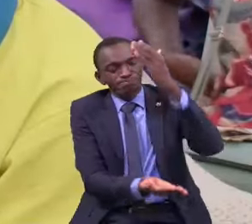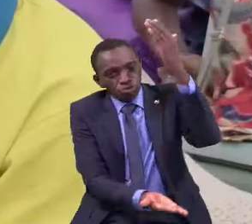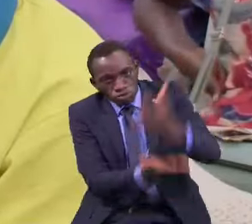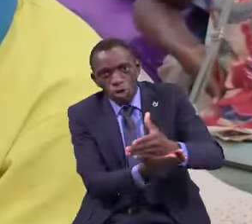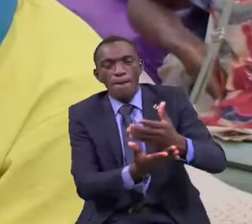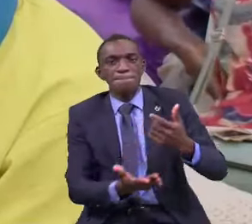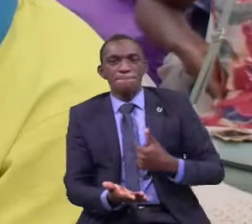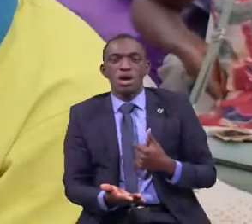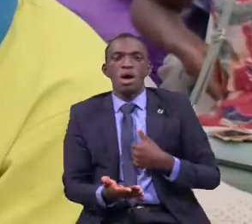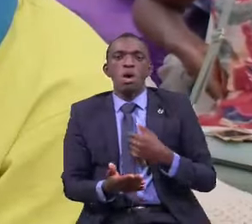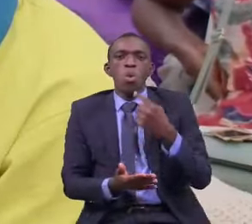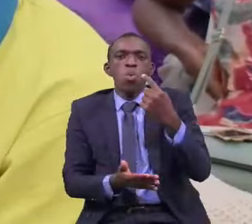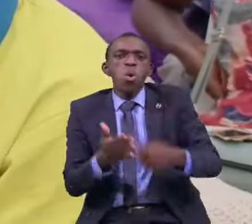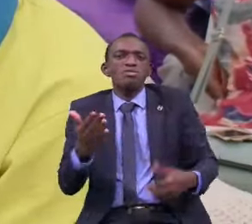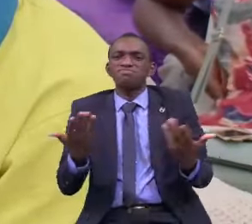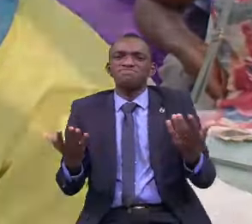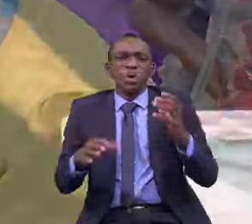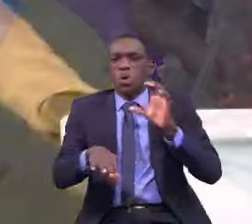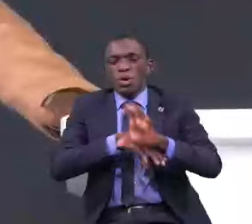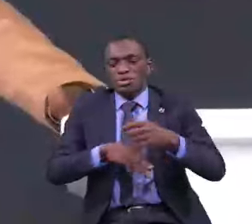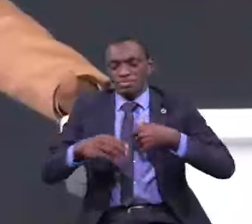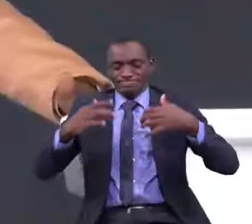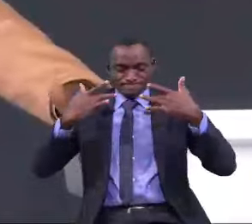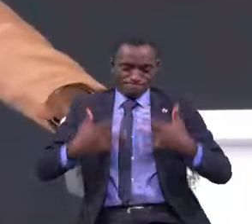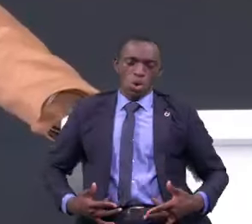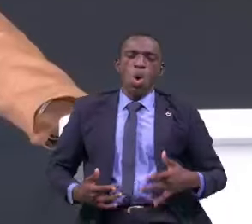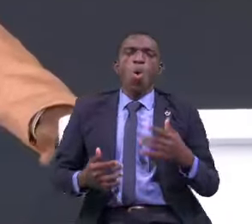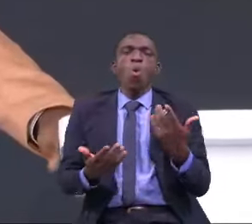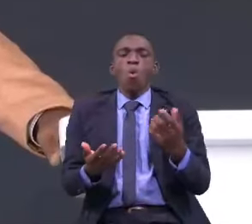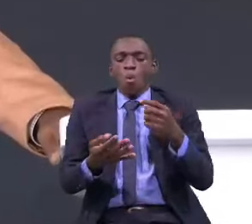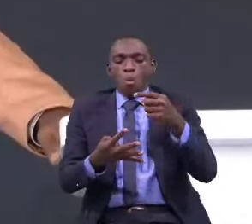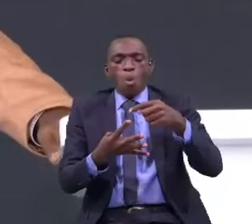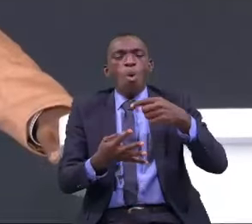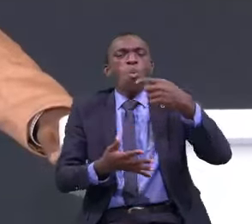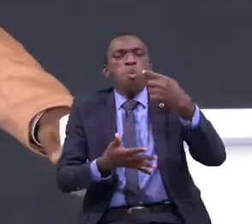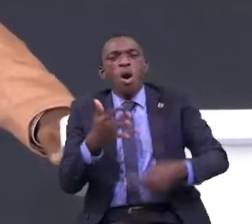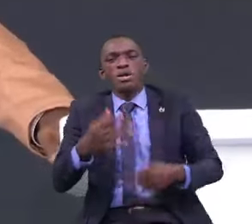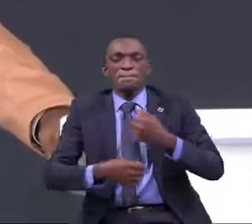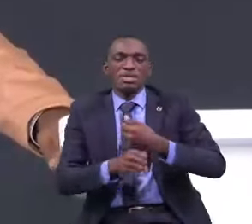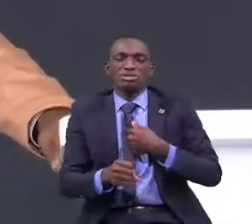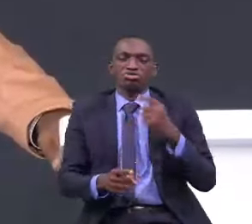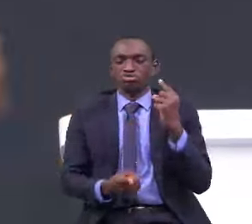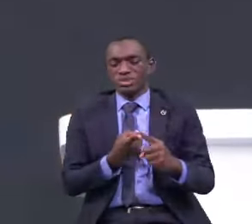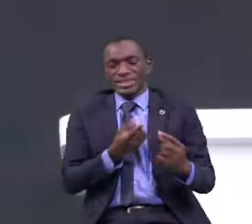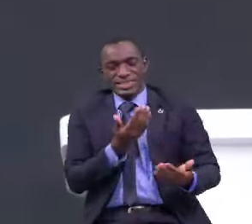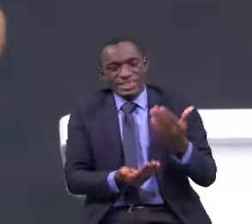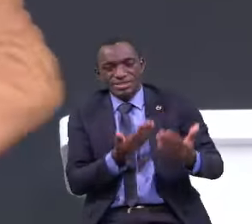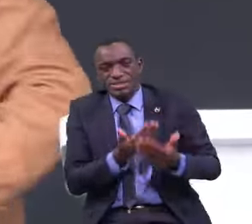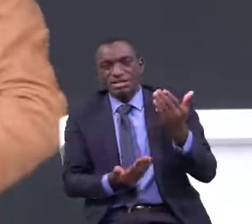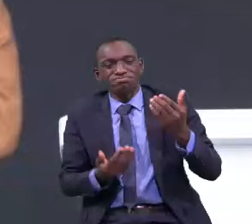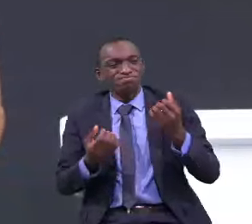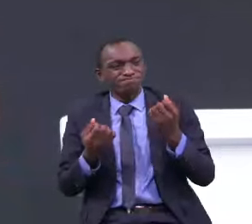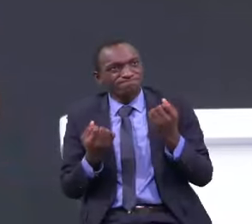What discourages me? What makes me to easily give up? What makes me to give